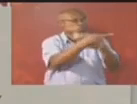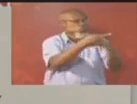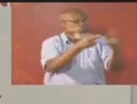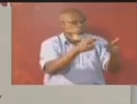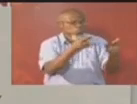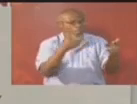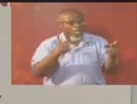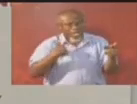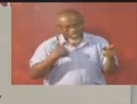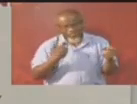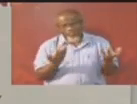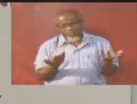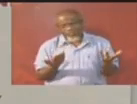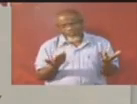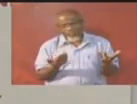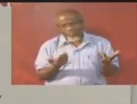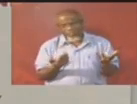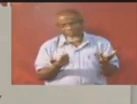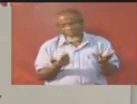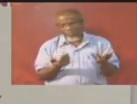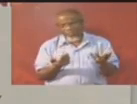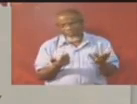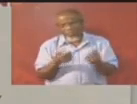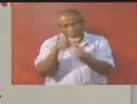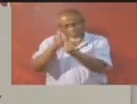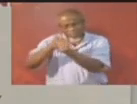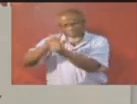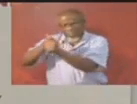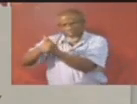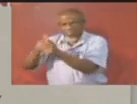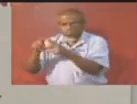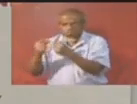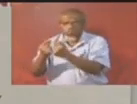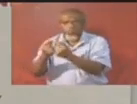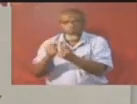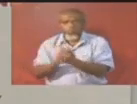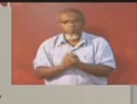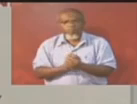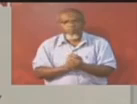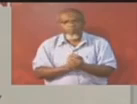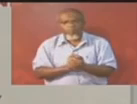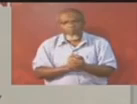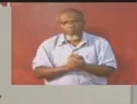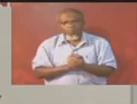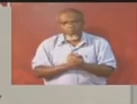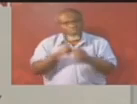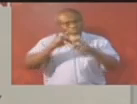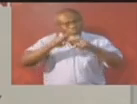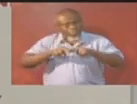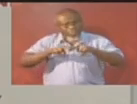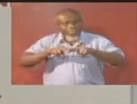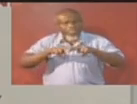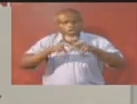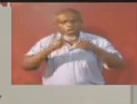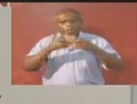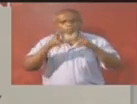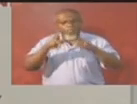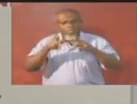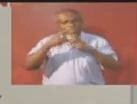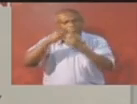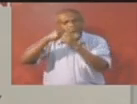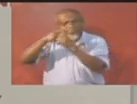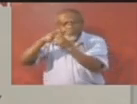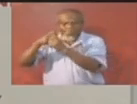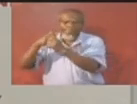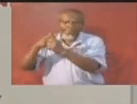home quarantine will have to remain in force given the volumes of cases that we currently have designated as active. But we